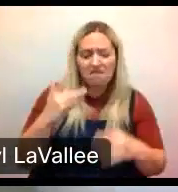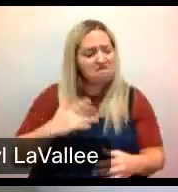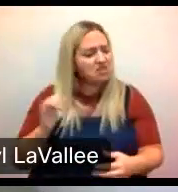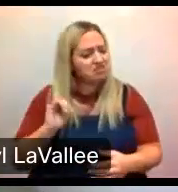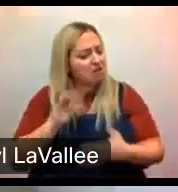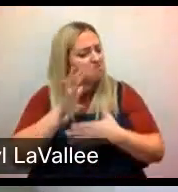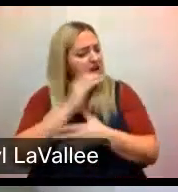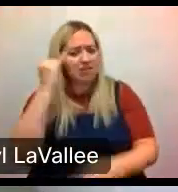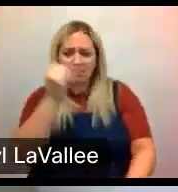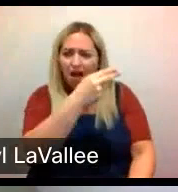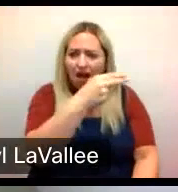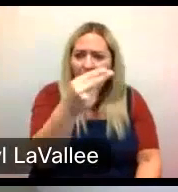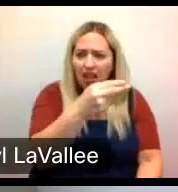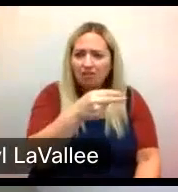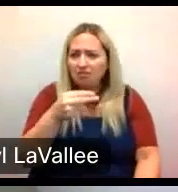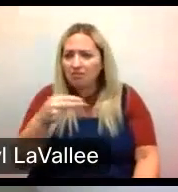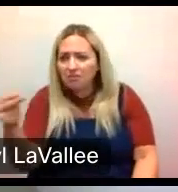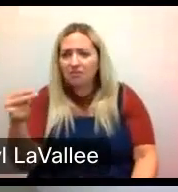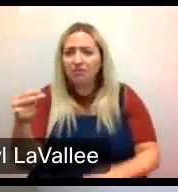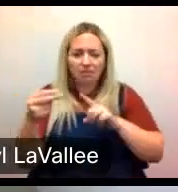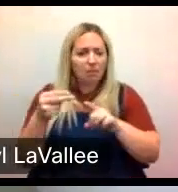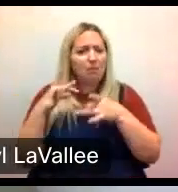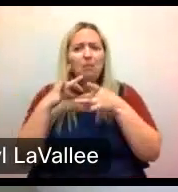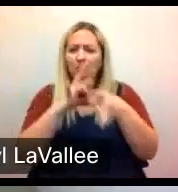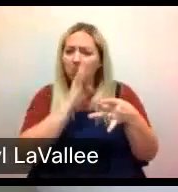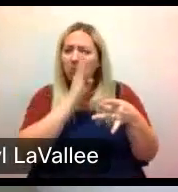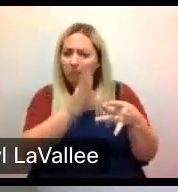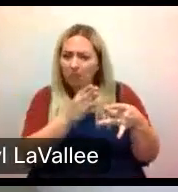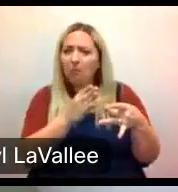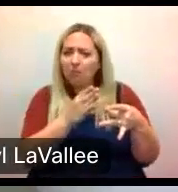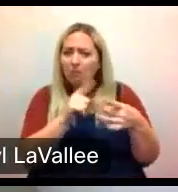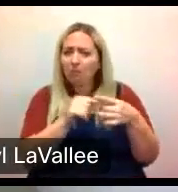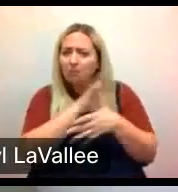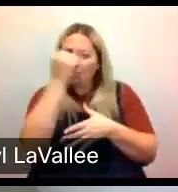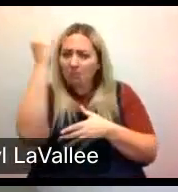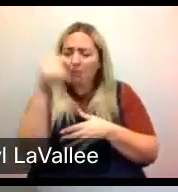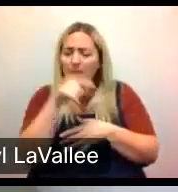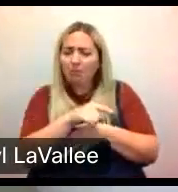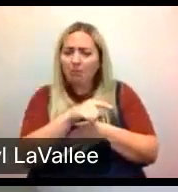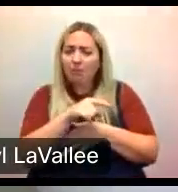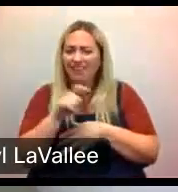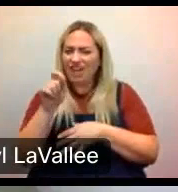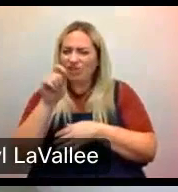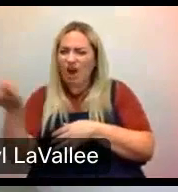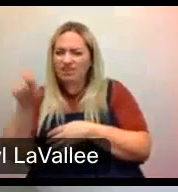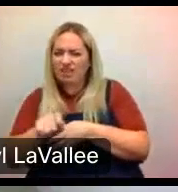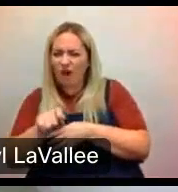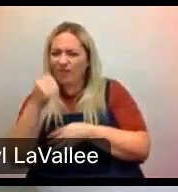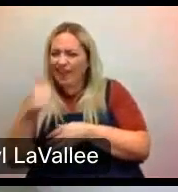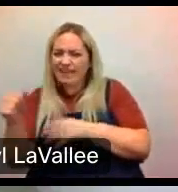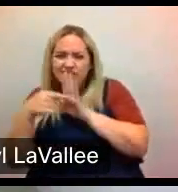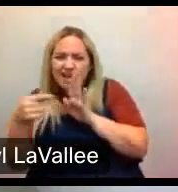idea, highlighting information that feels directly relevant or related to that main idea, and crossing out examples,